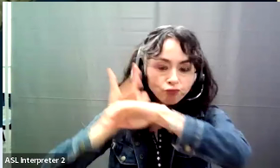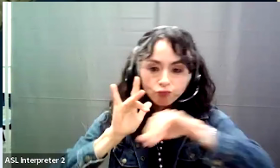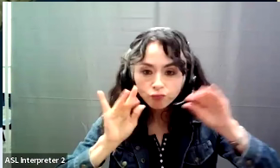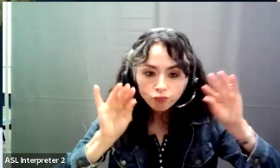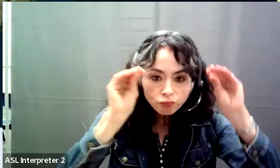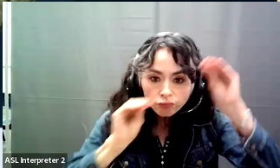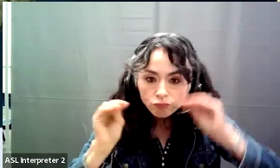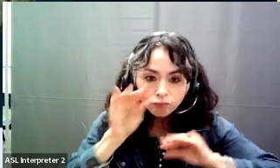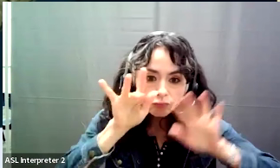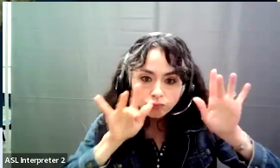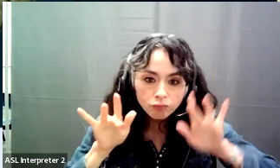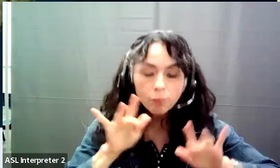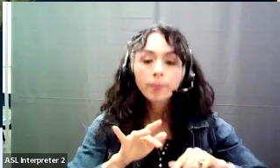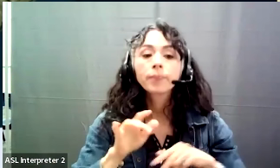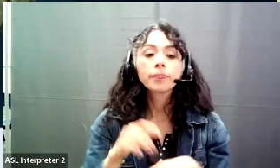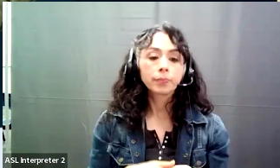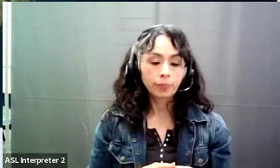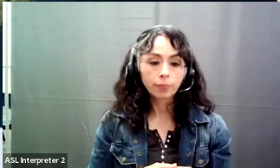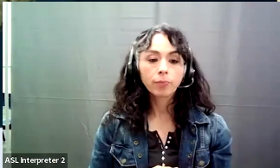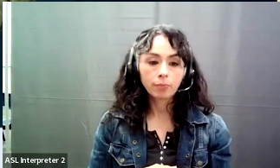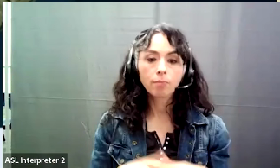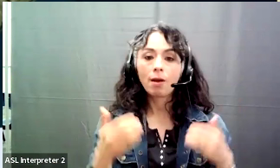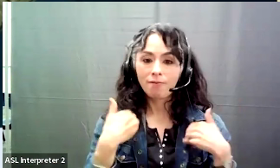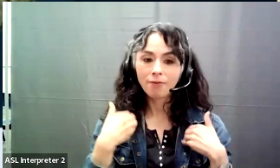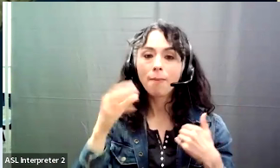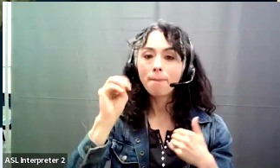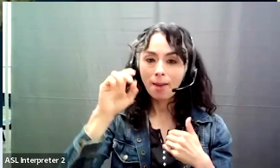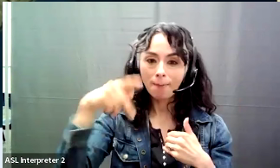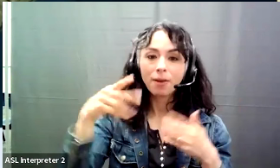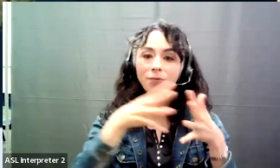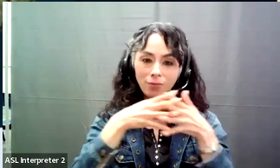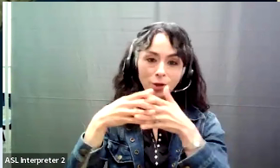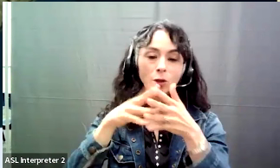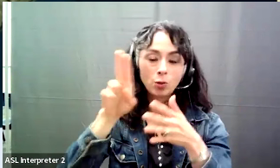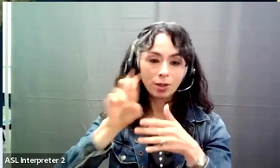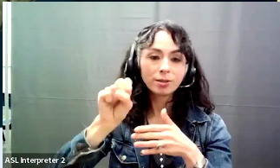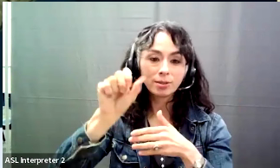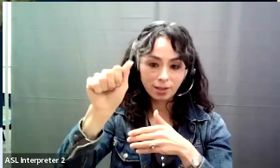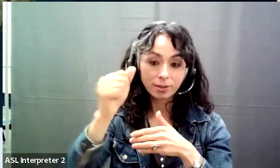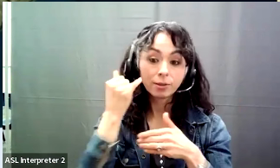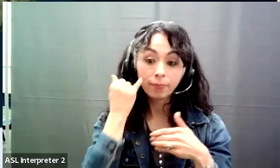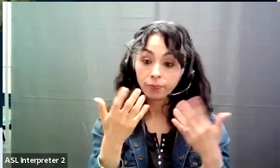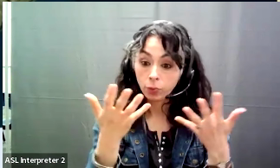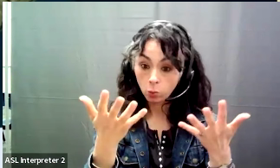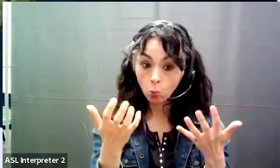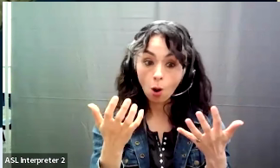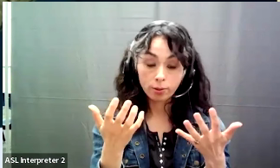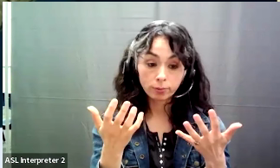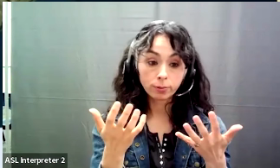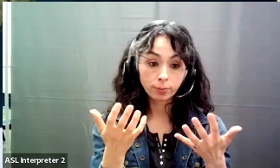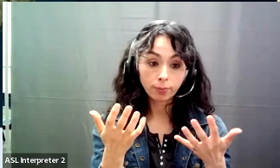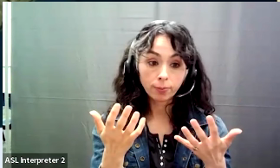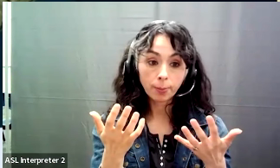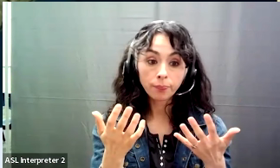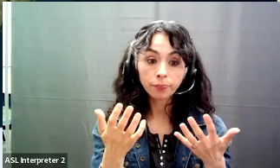and we see the map of the United States. If you want to extend or be